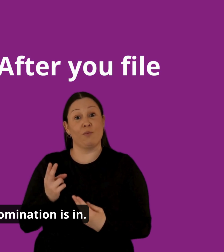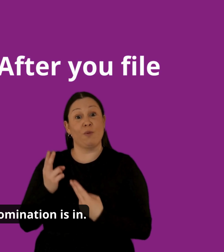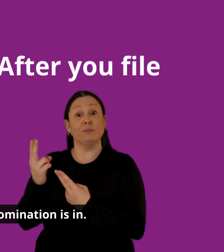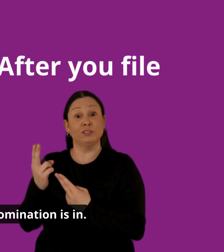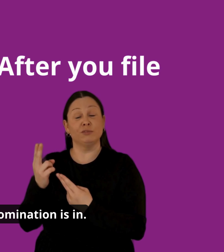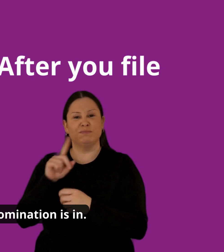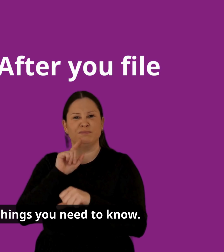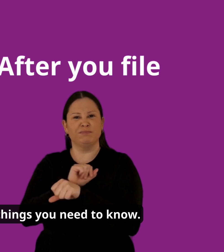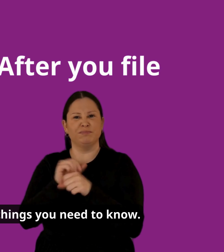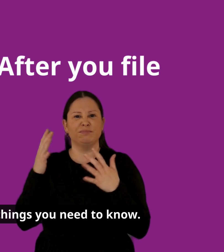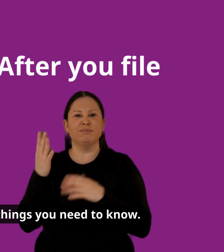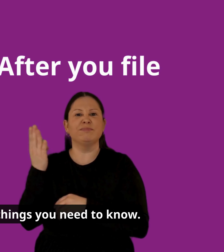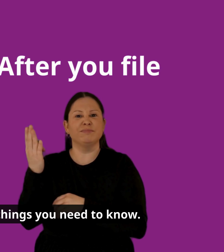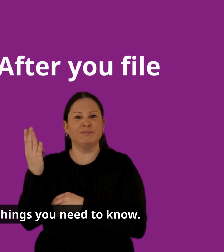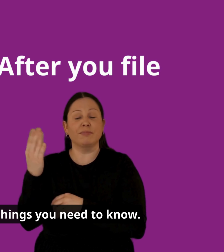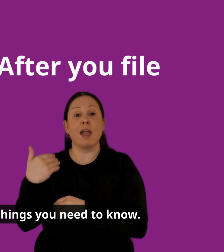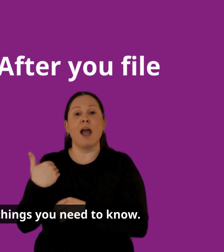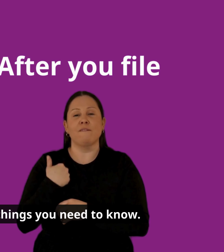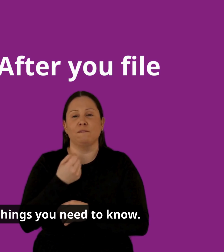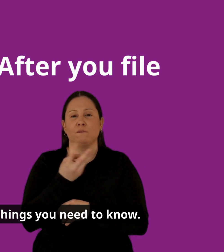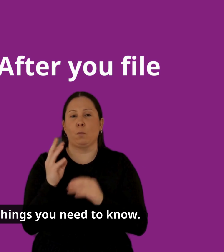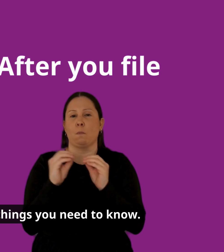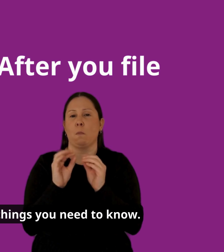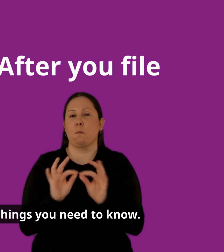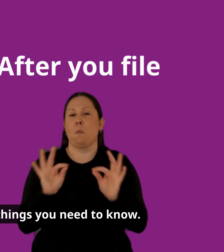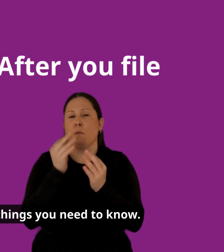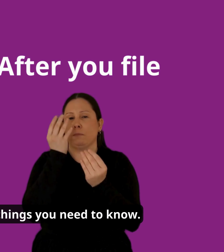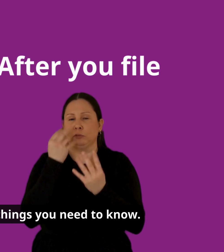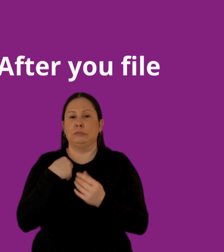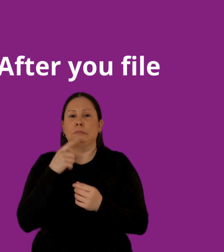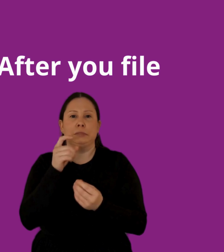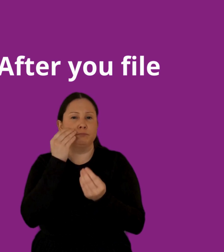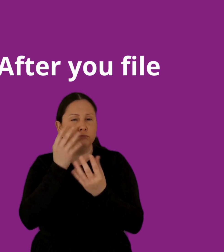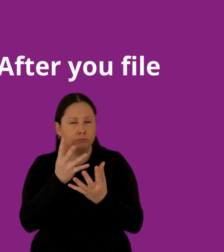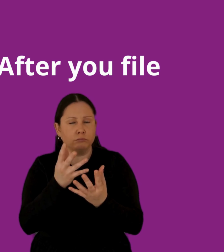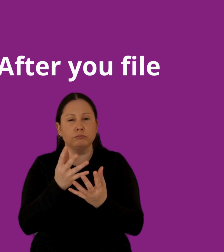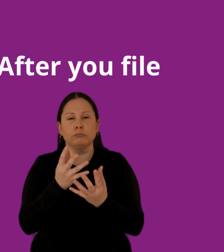Okay, your nomination is in. There are a few more things you need to know.